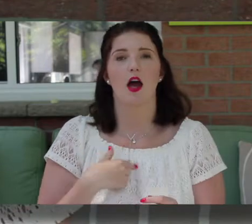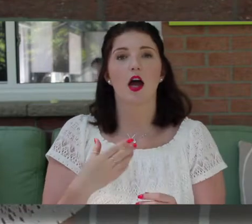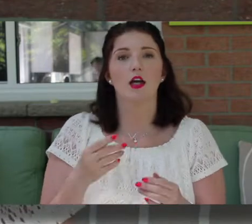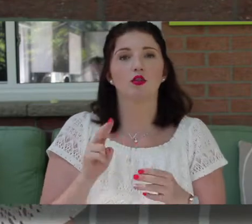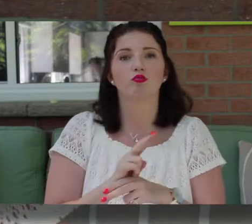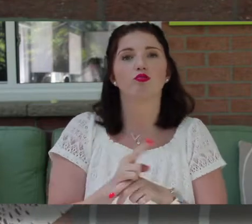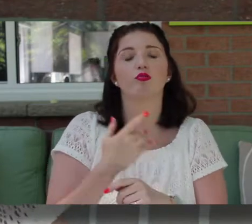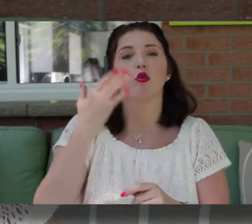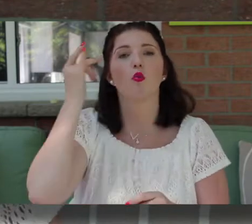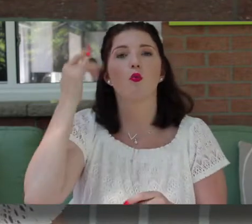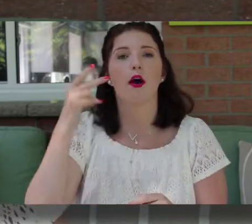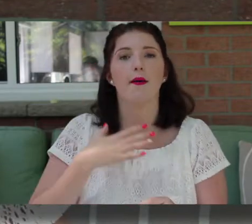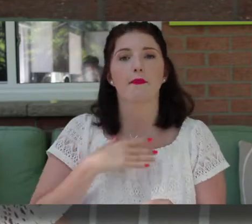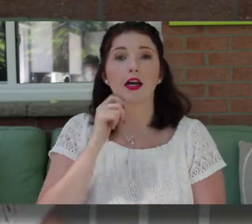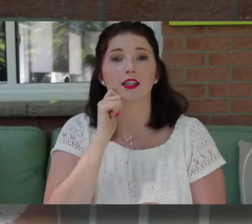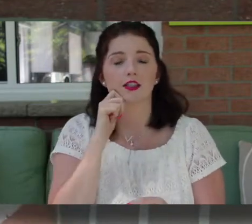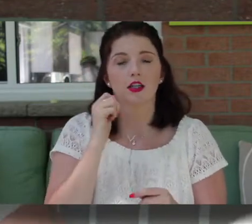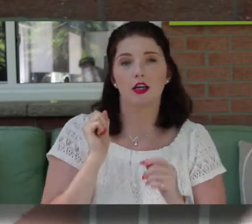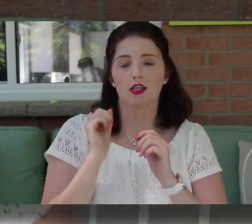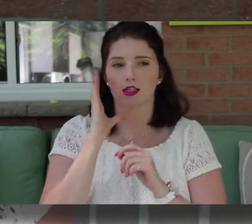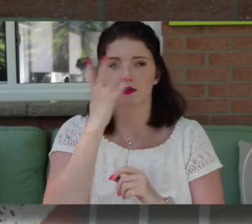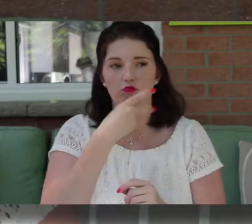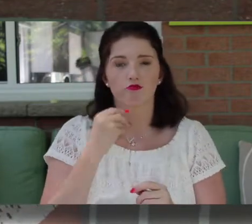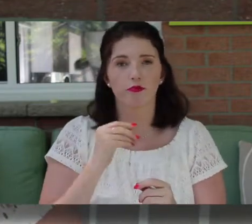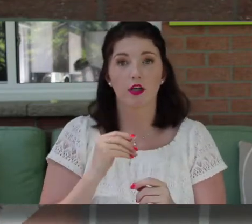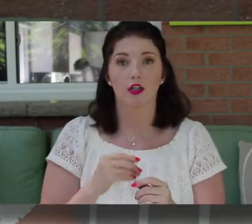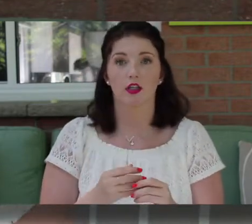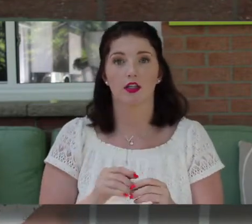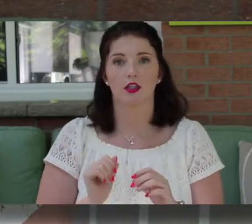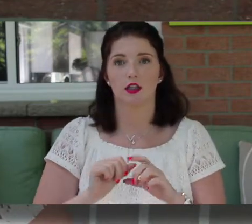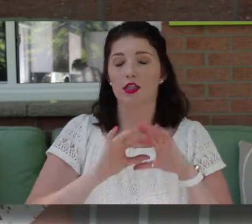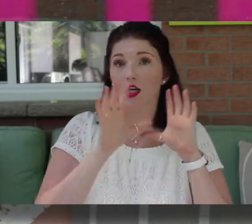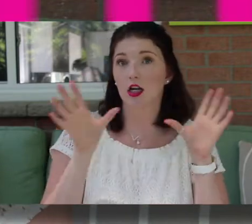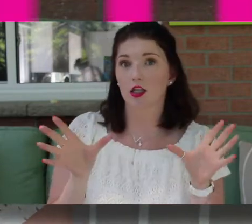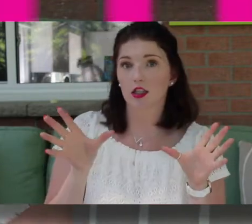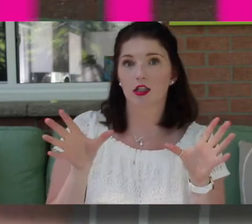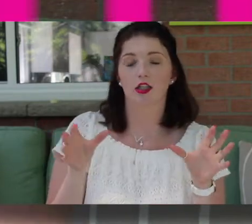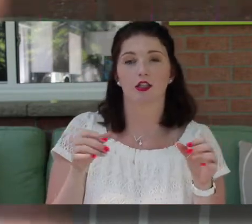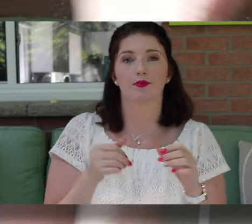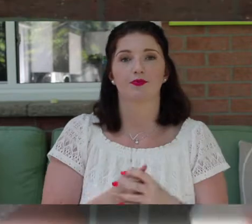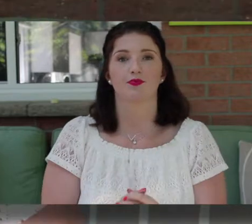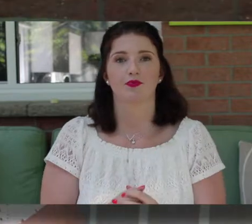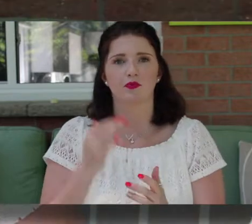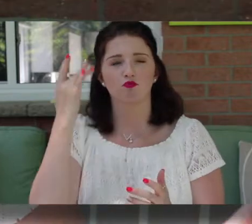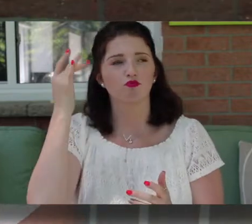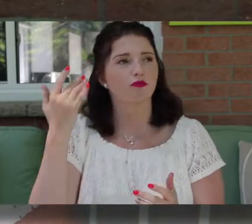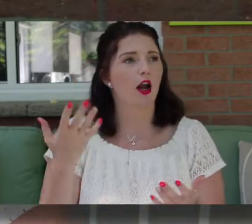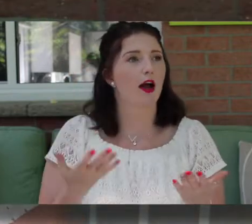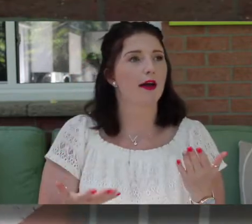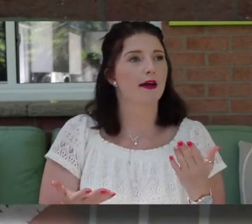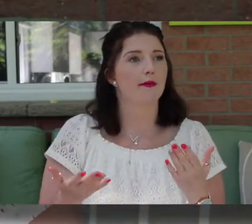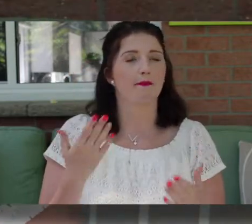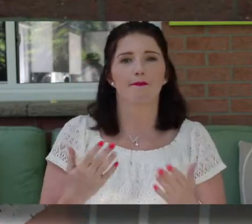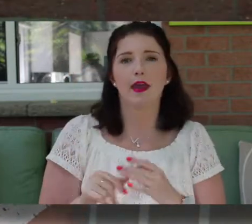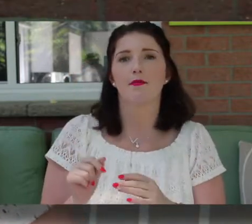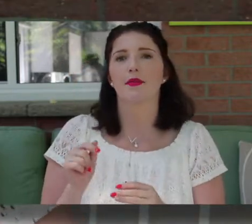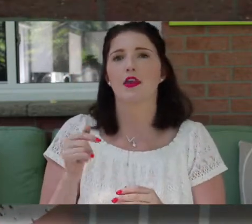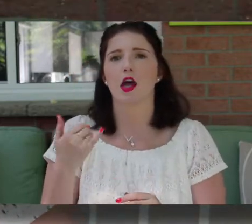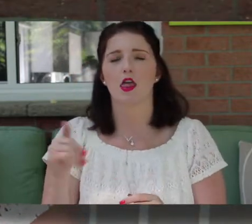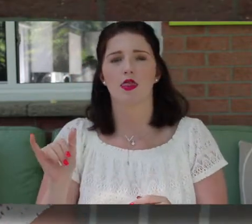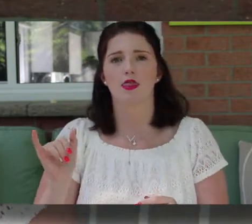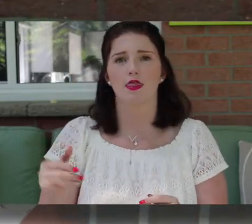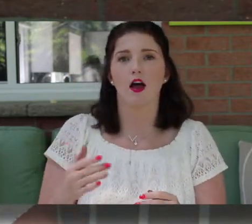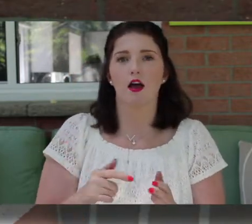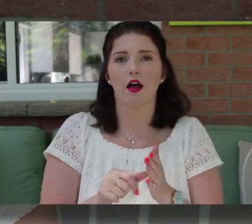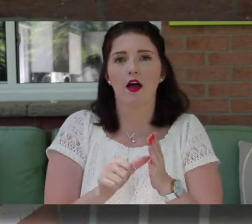skin has been super clear since I've been using these masks. Maybe it's just the time of the year or anything like that. I'm not